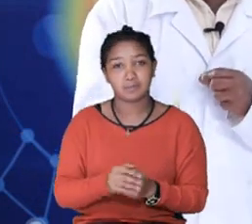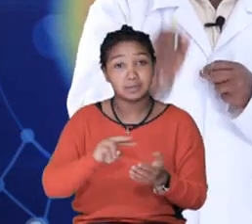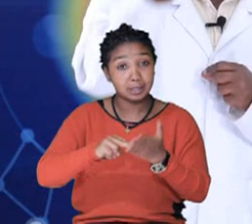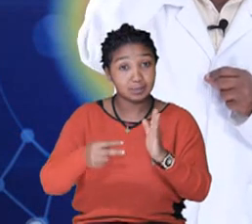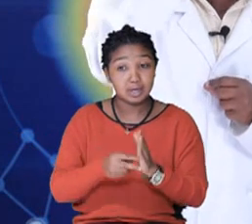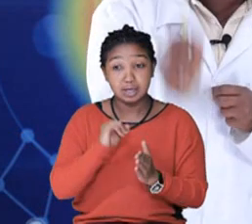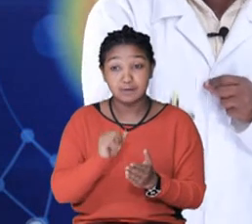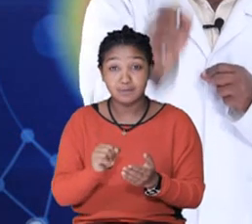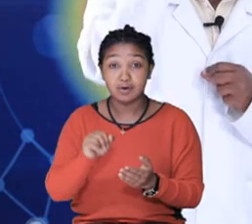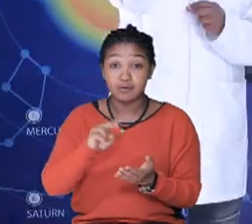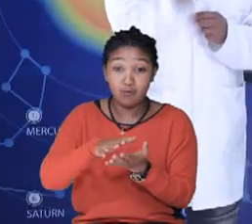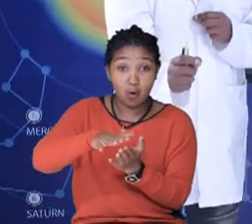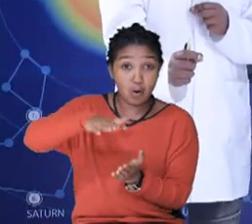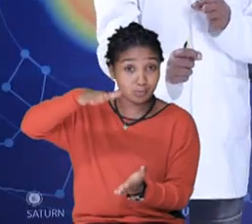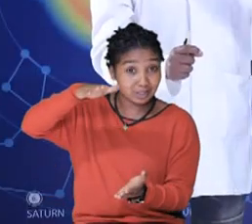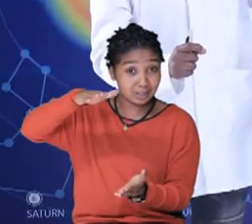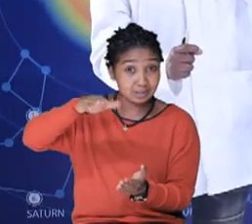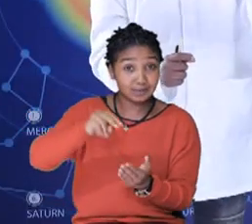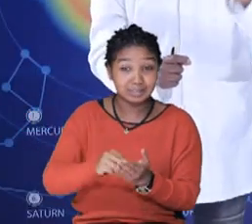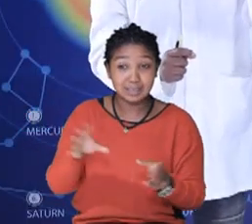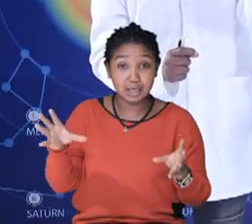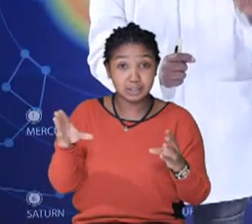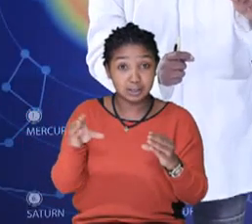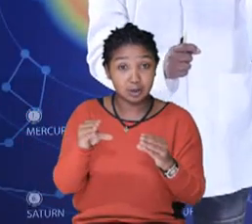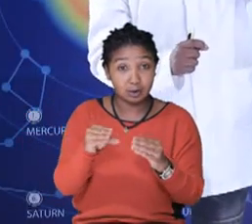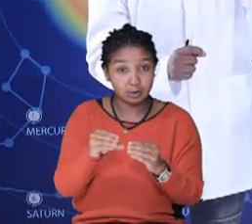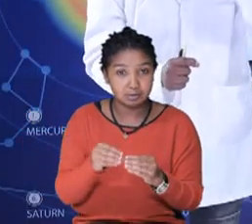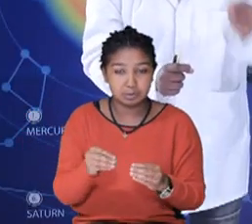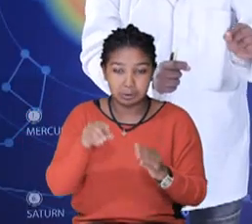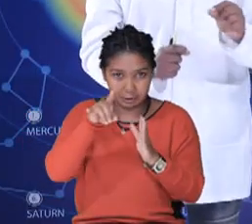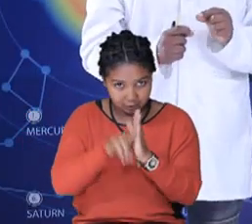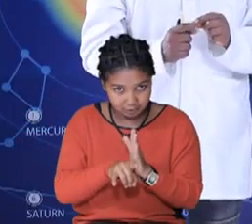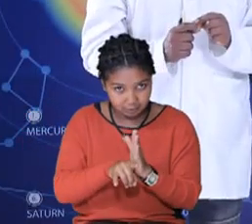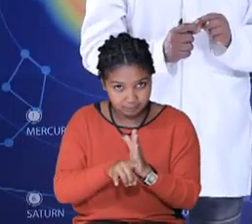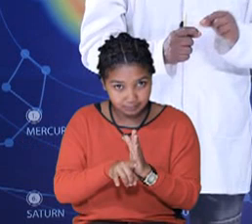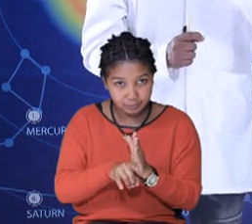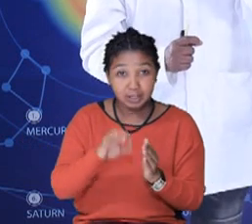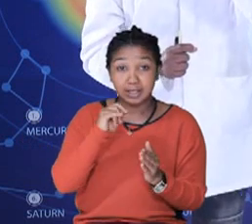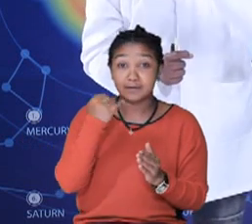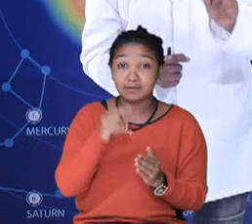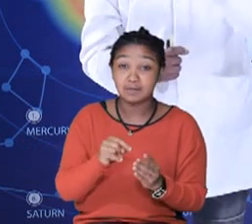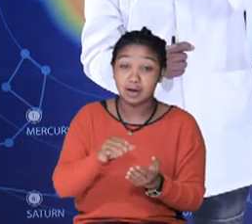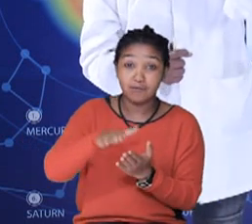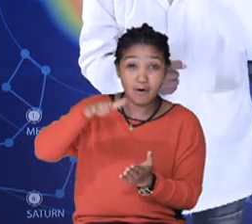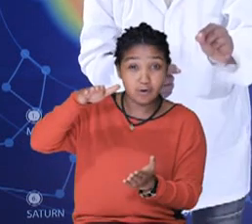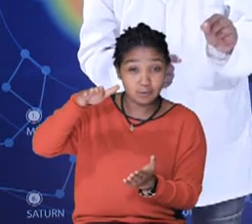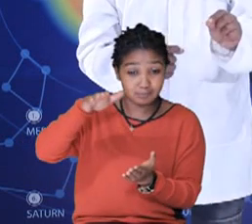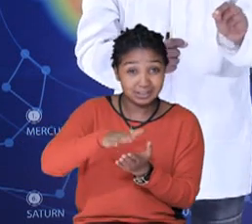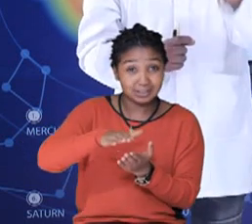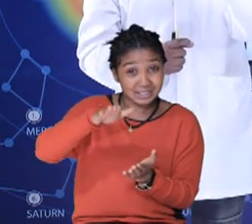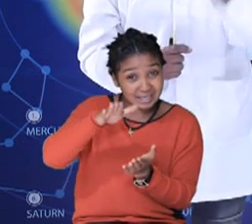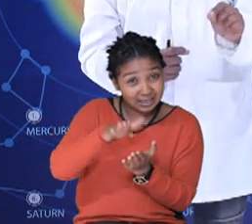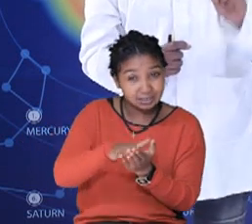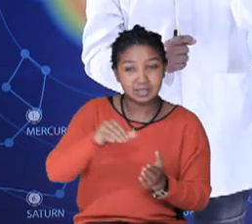That means if volume is increased, the density of the substance is decreased. If volume is